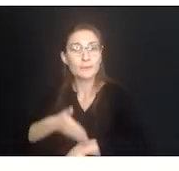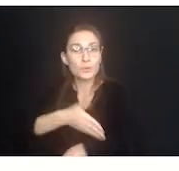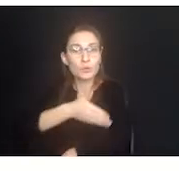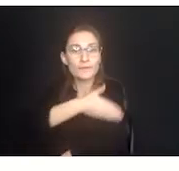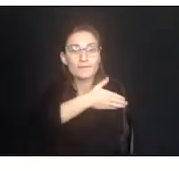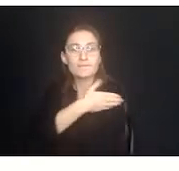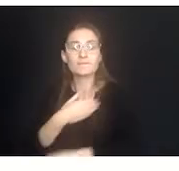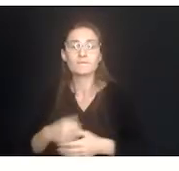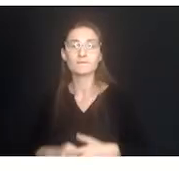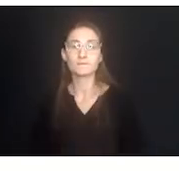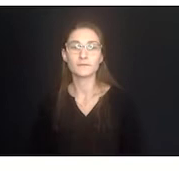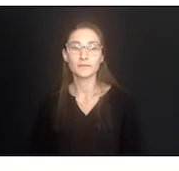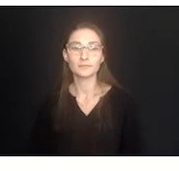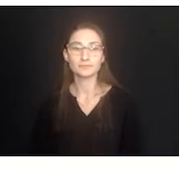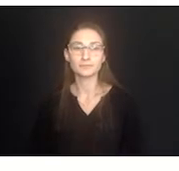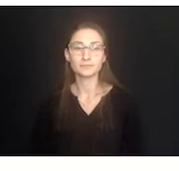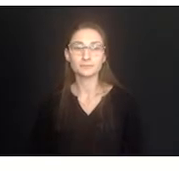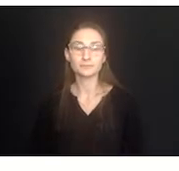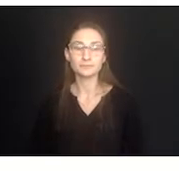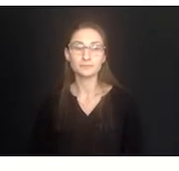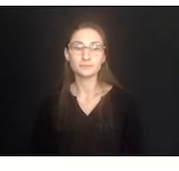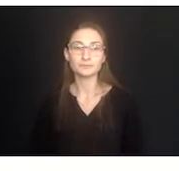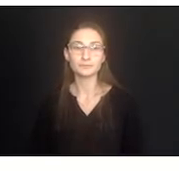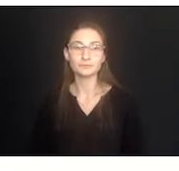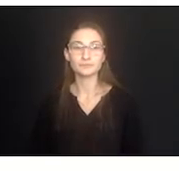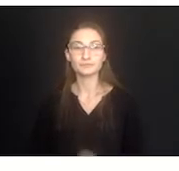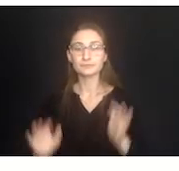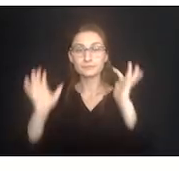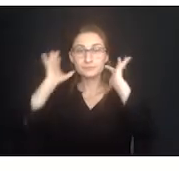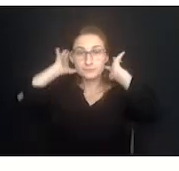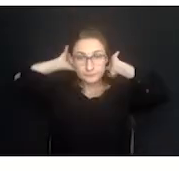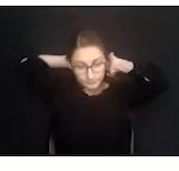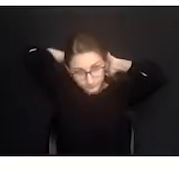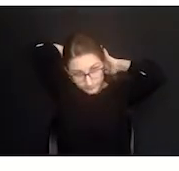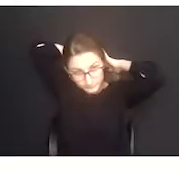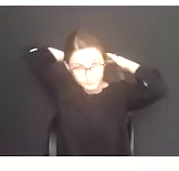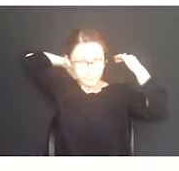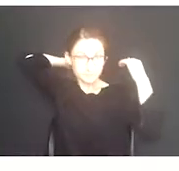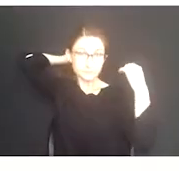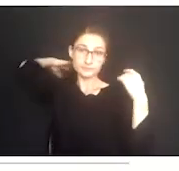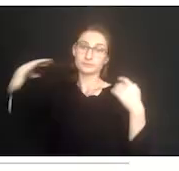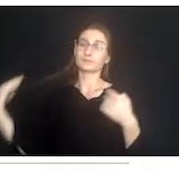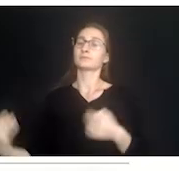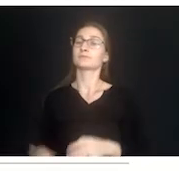do we manage the plan so improvement and learning continues?